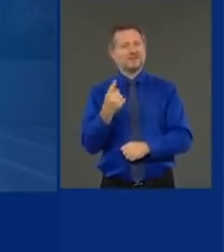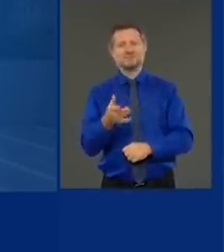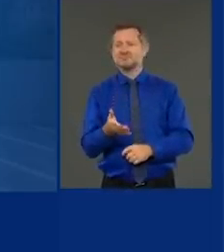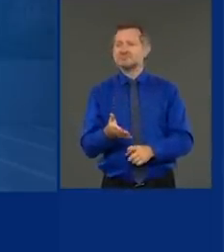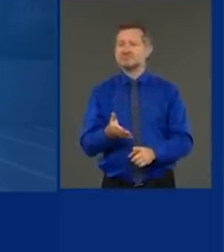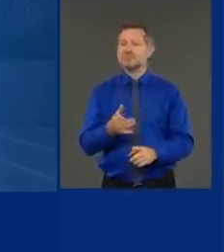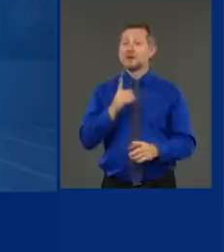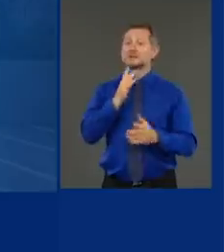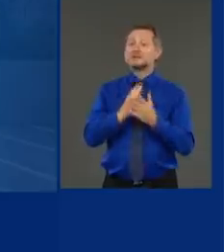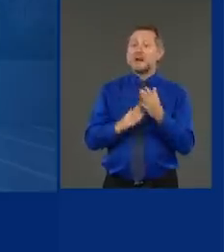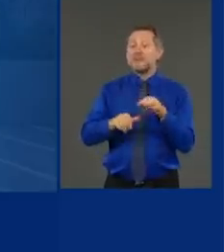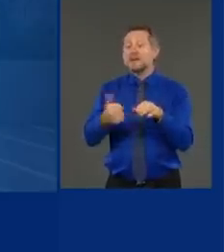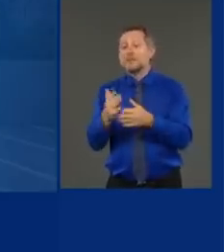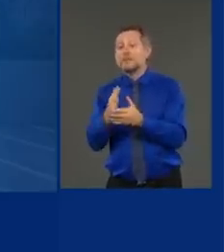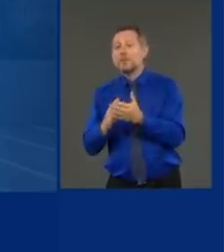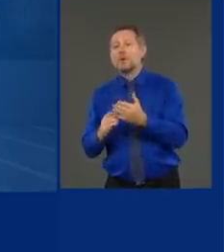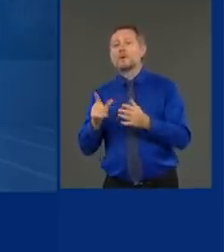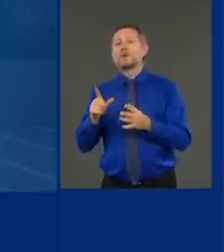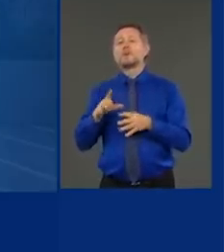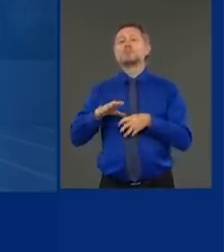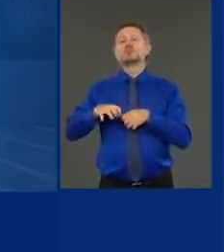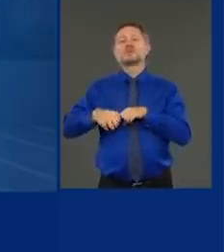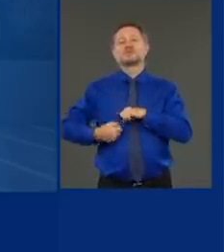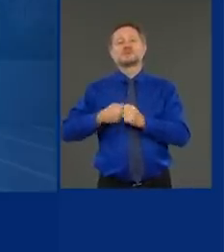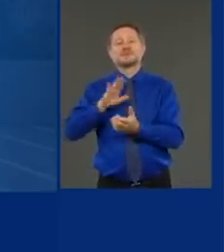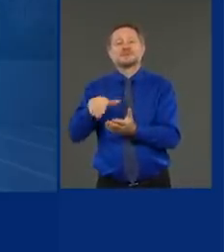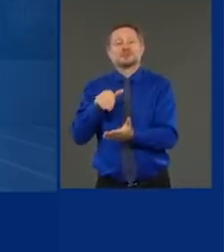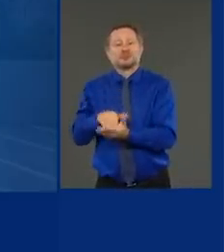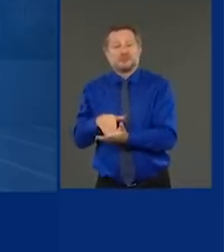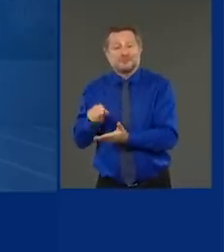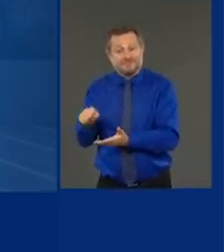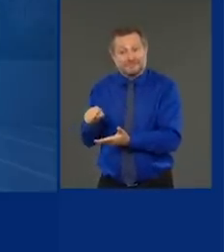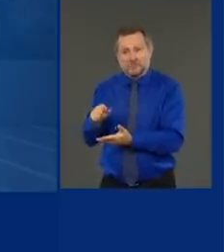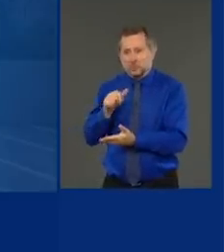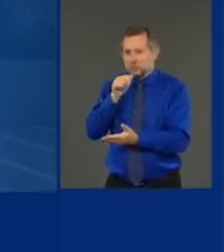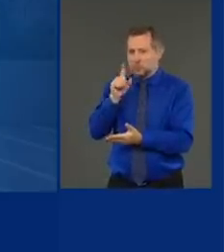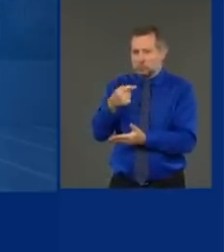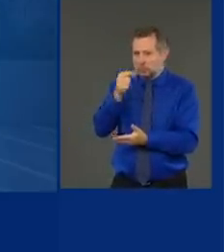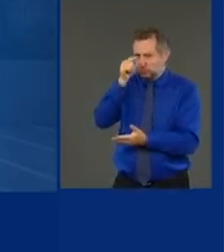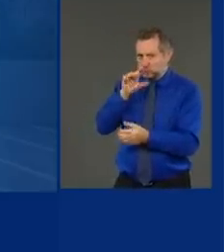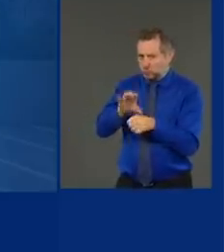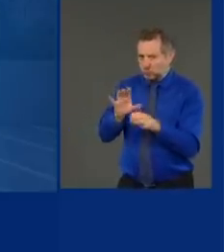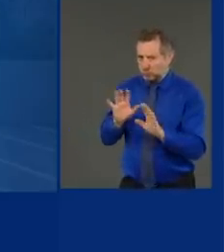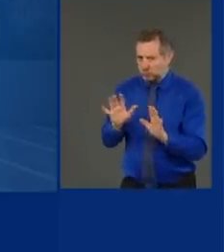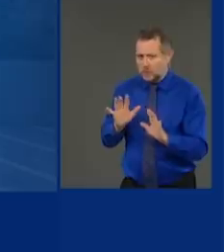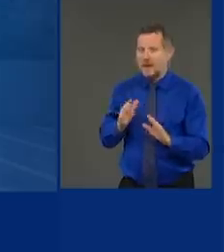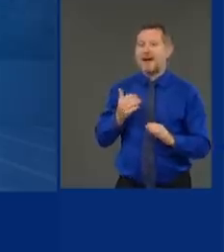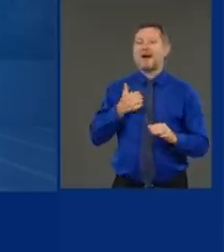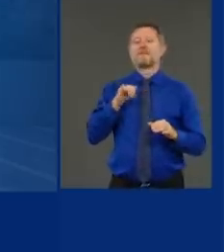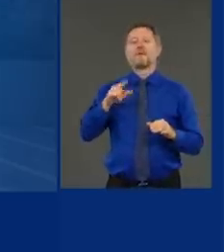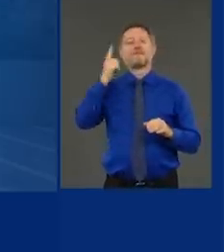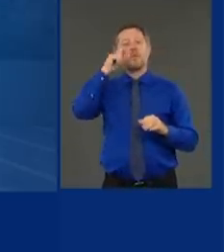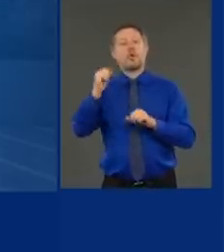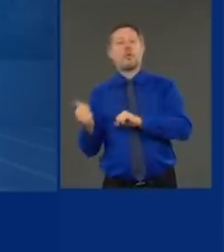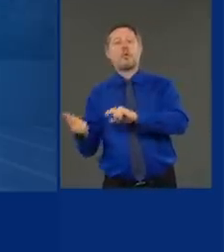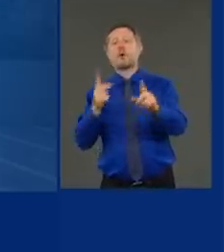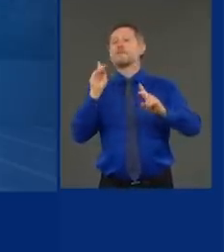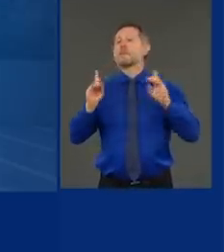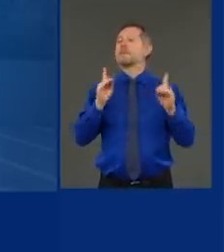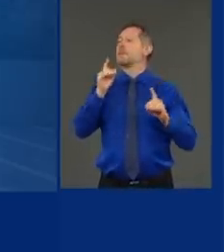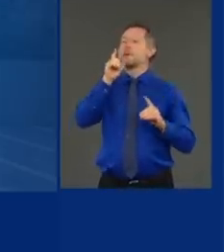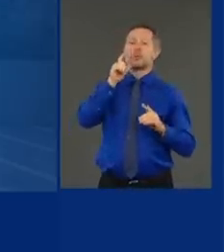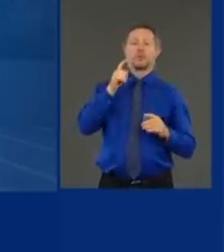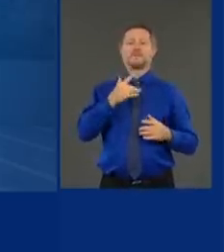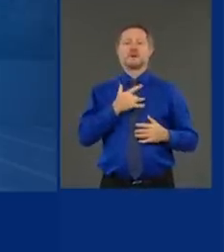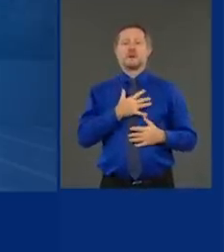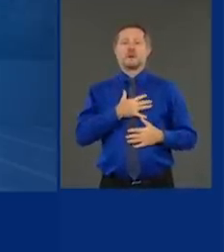It's not just a Greek church. It's a universal center for reconciliation. It is